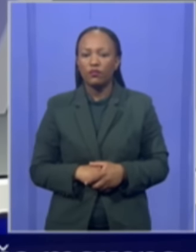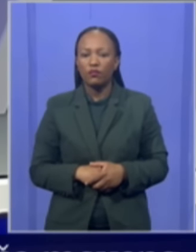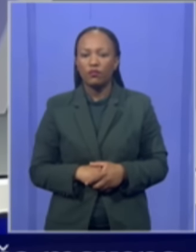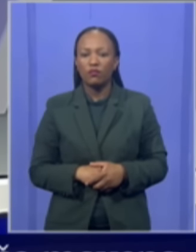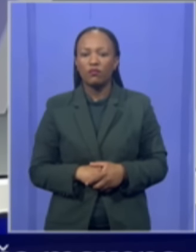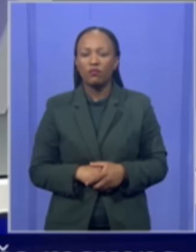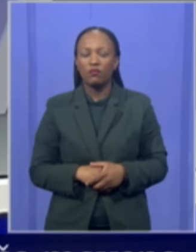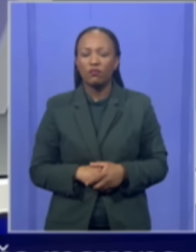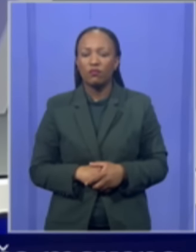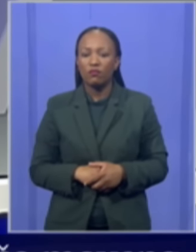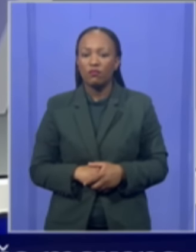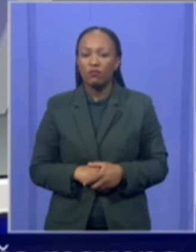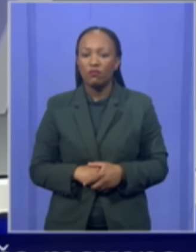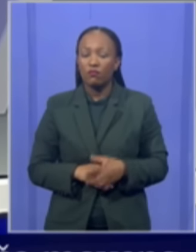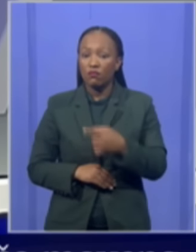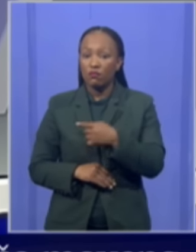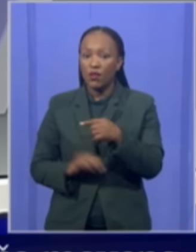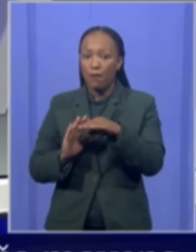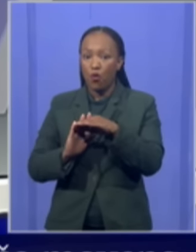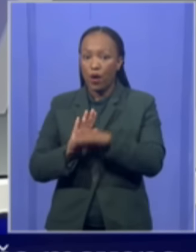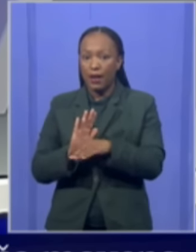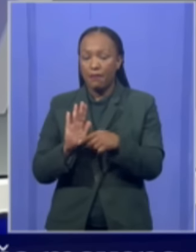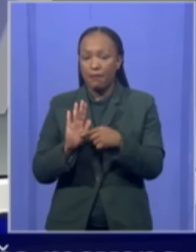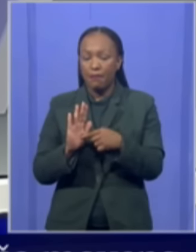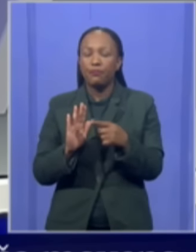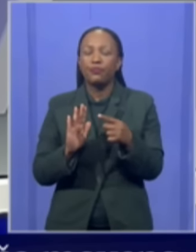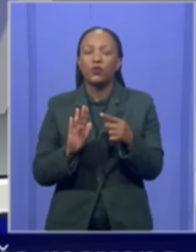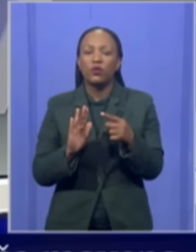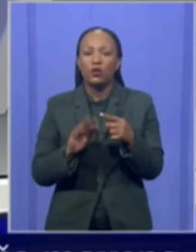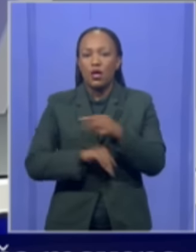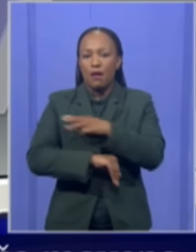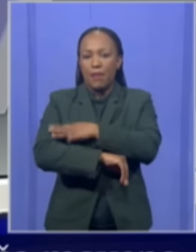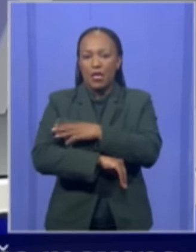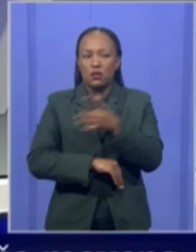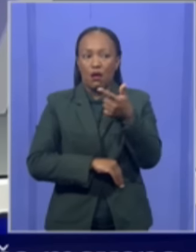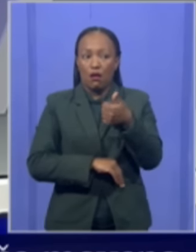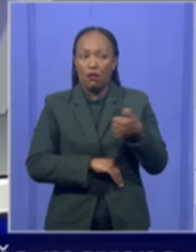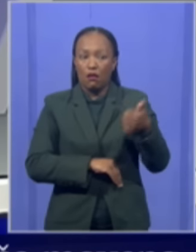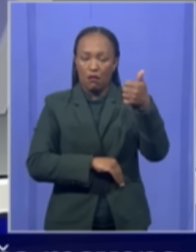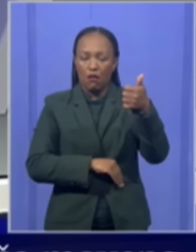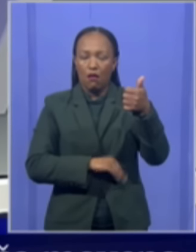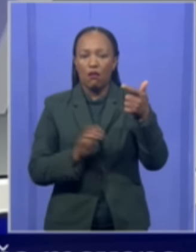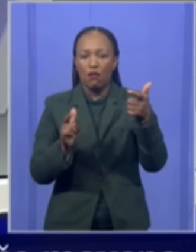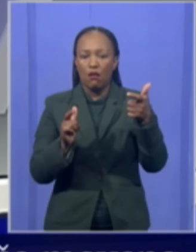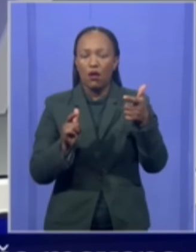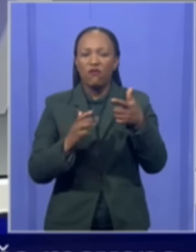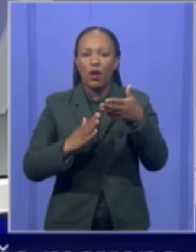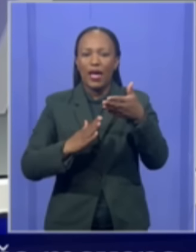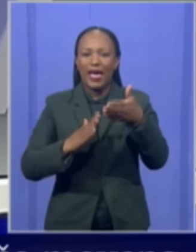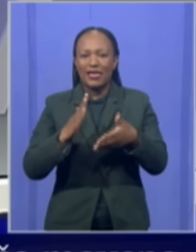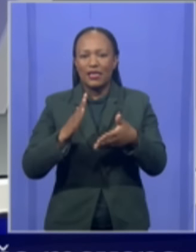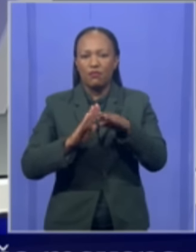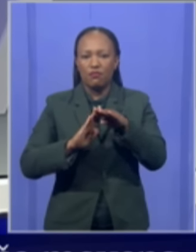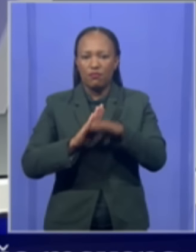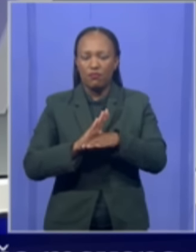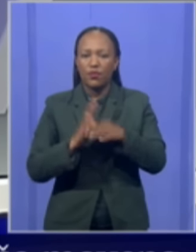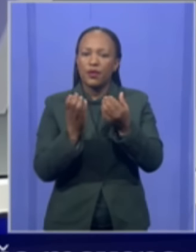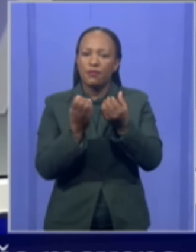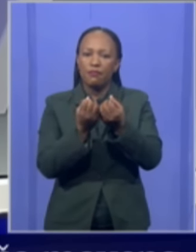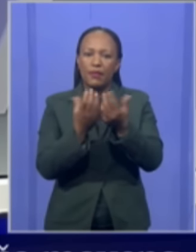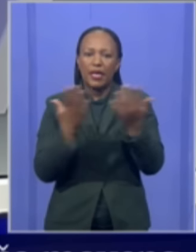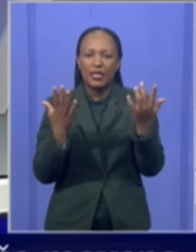tla fe bolaodi bo tšea sephetho sa gore pheta ya mebala e ya bofelong bontši bja batho